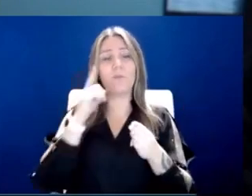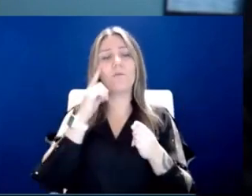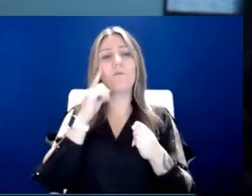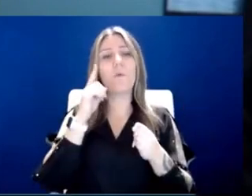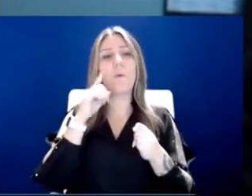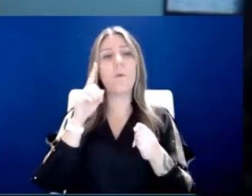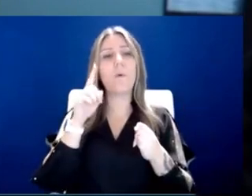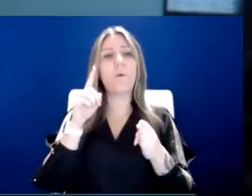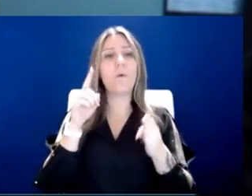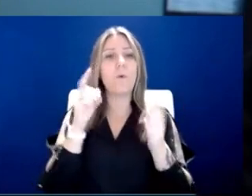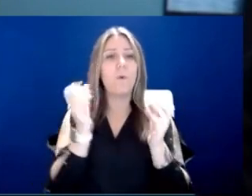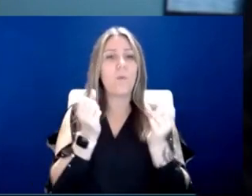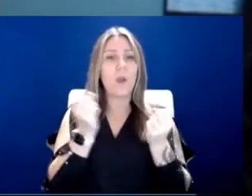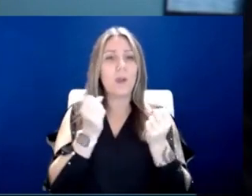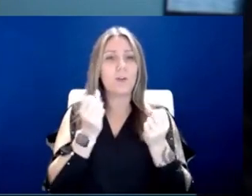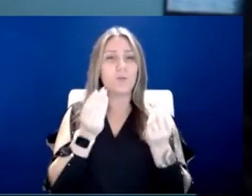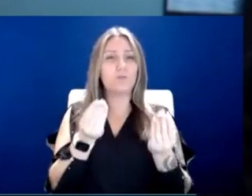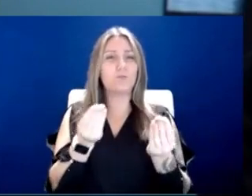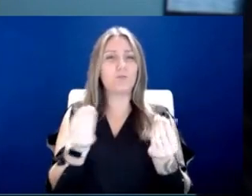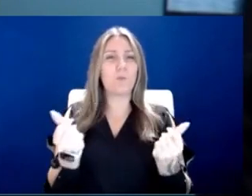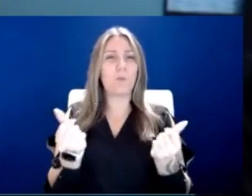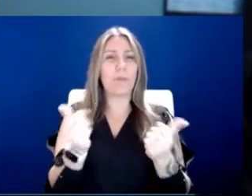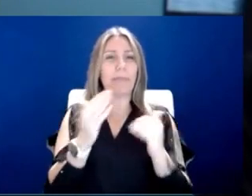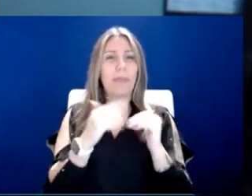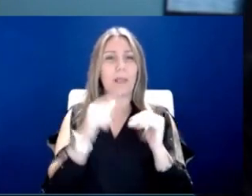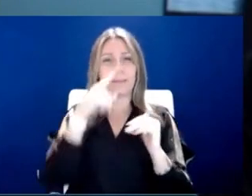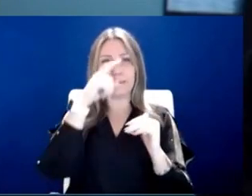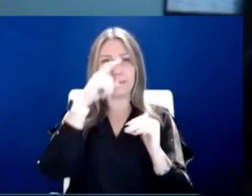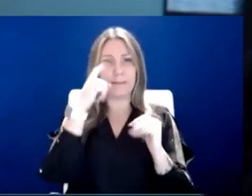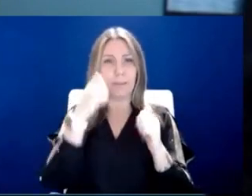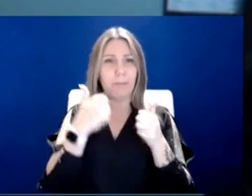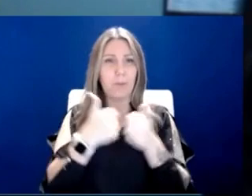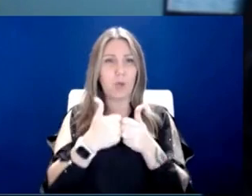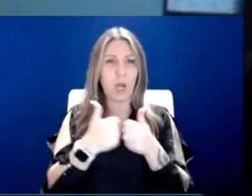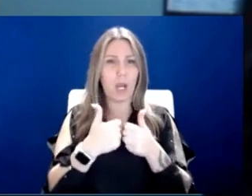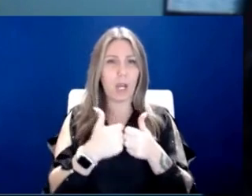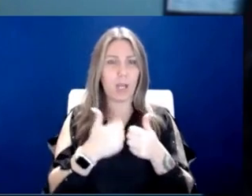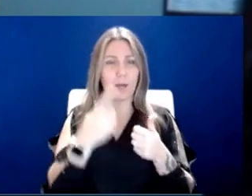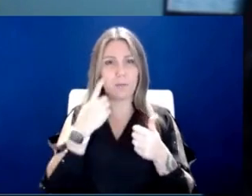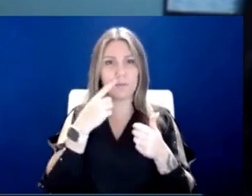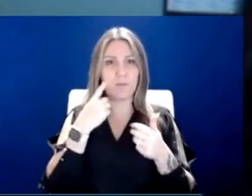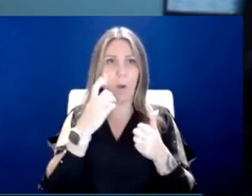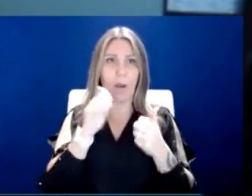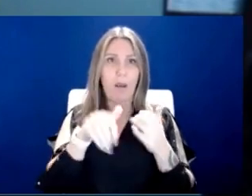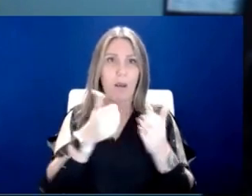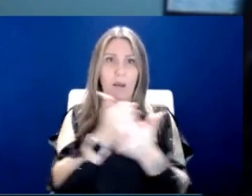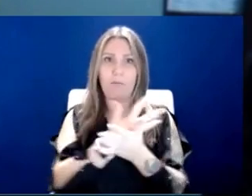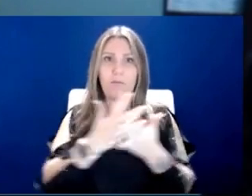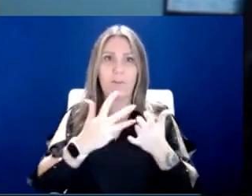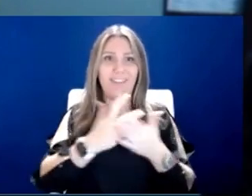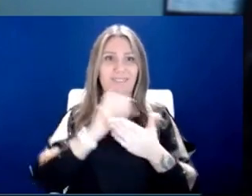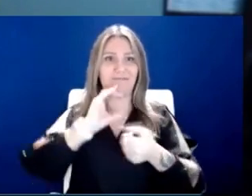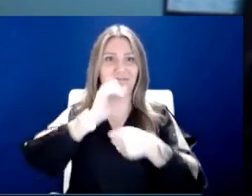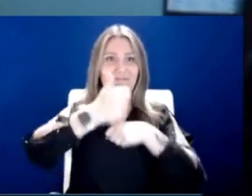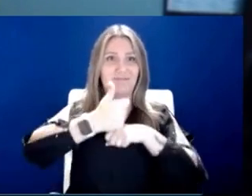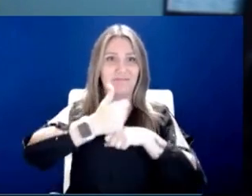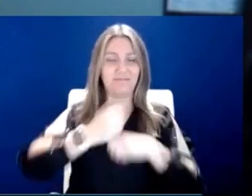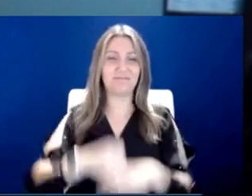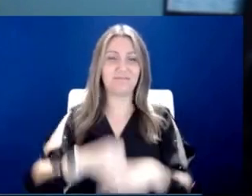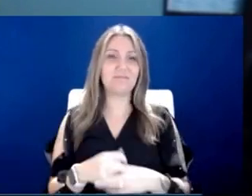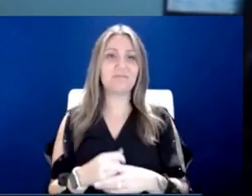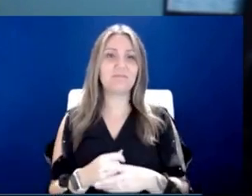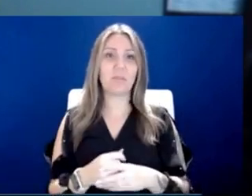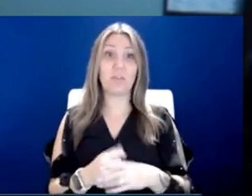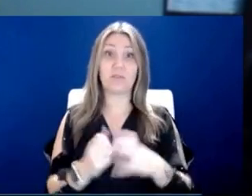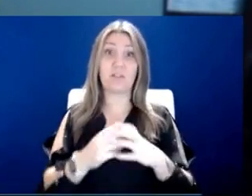little smoother than the summer games as far as the logistics go. Again, there's so many unknowns